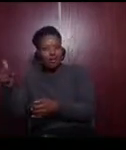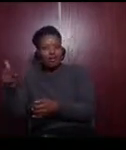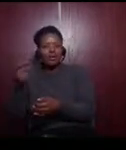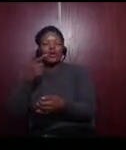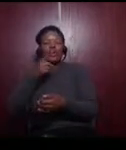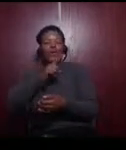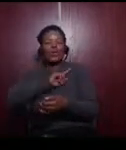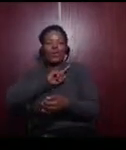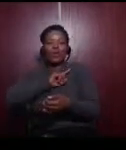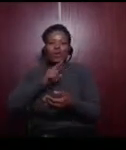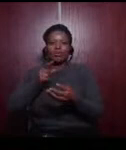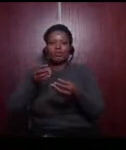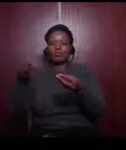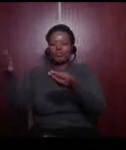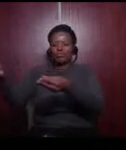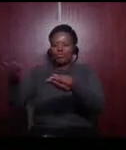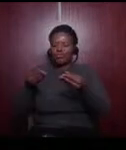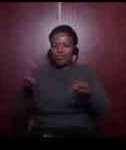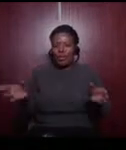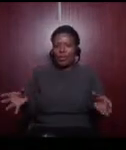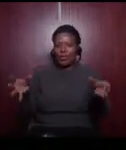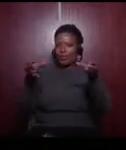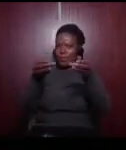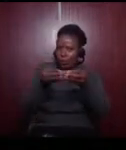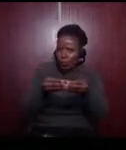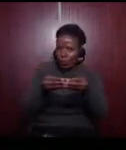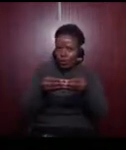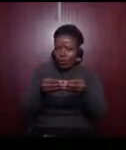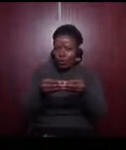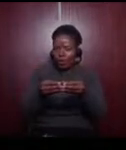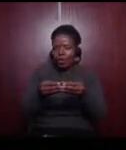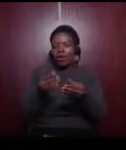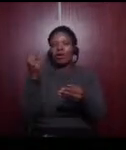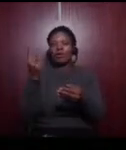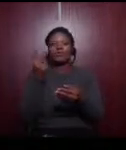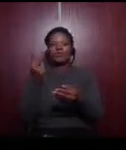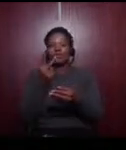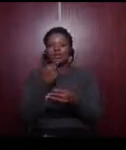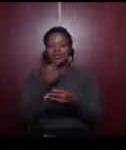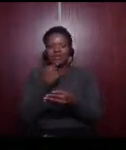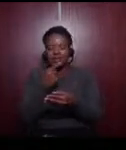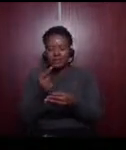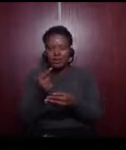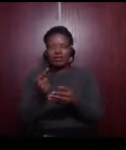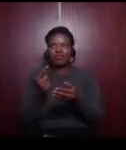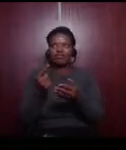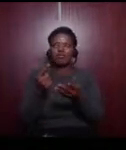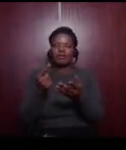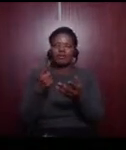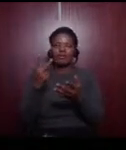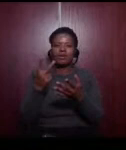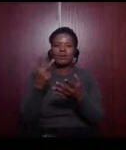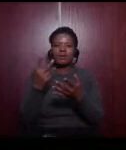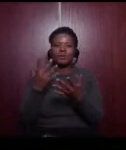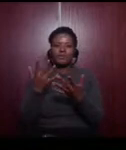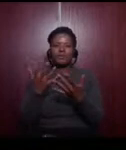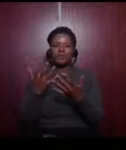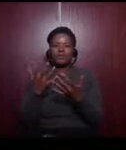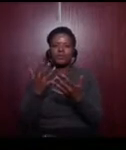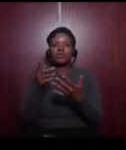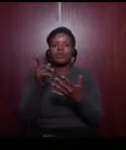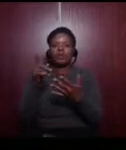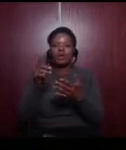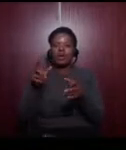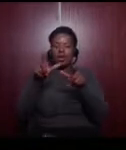not, being brought together? And then the other thing that he also raised was that at